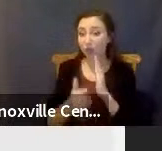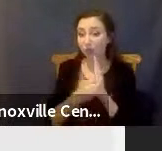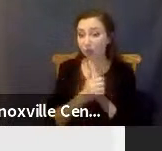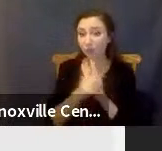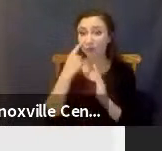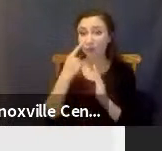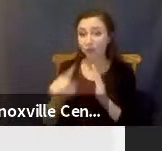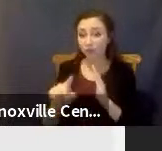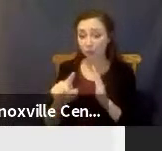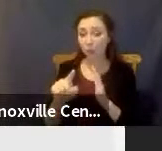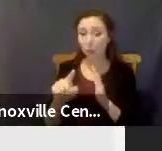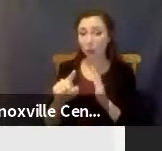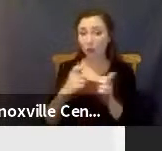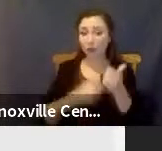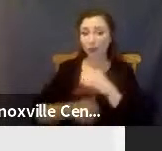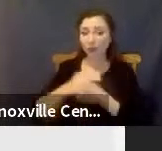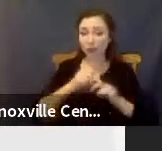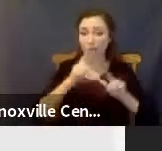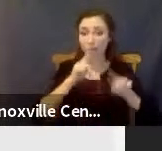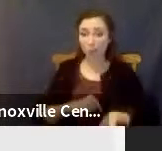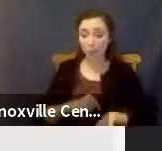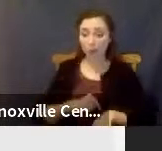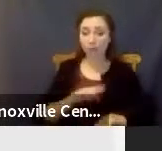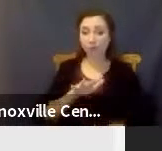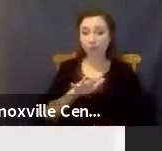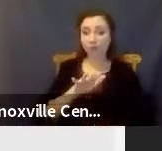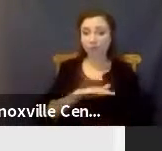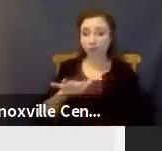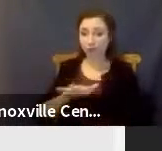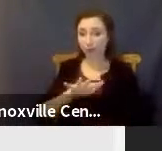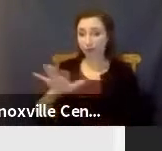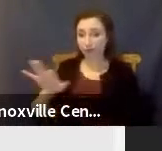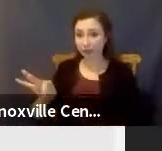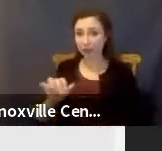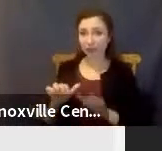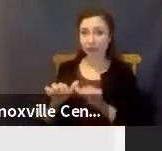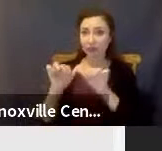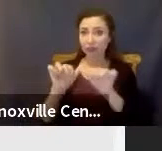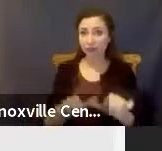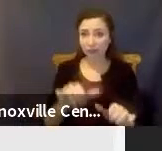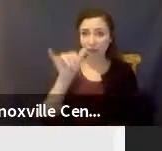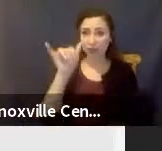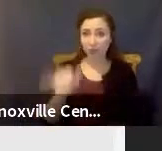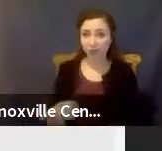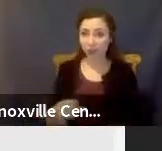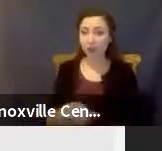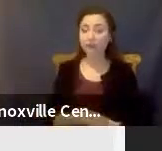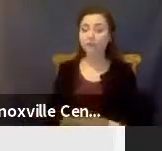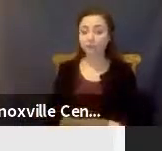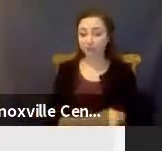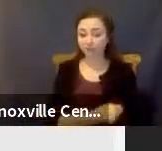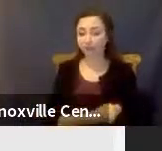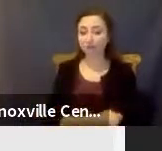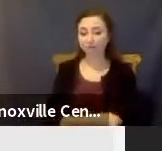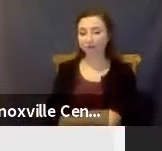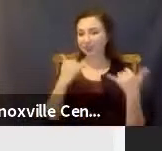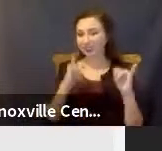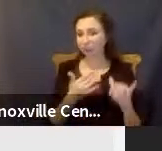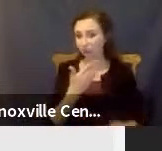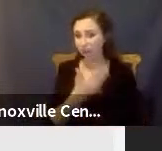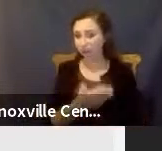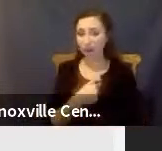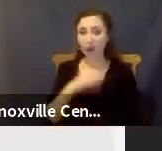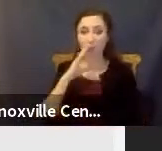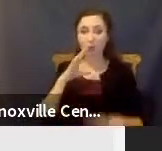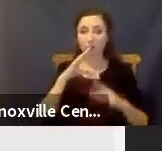order 55 and 59 continued this. And so this is still in place. And I'll